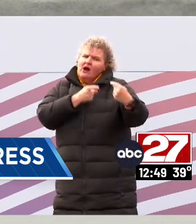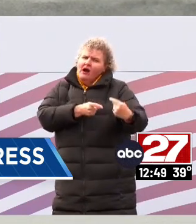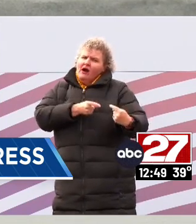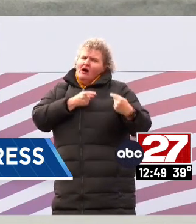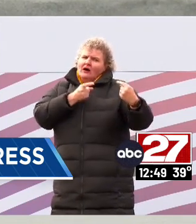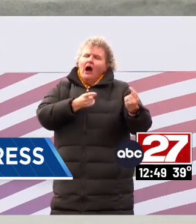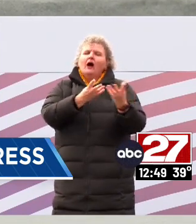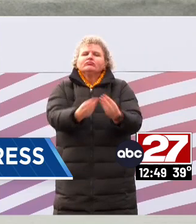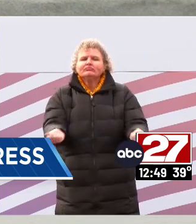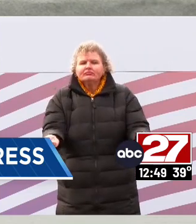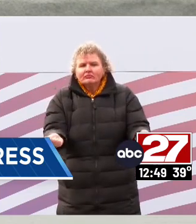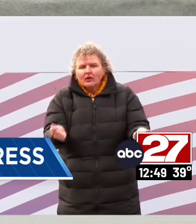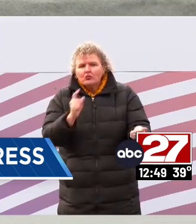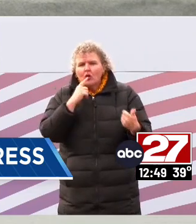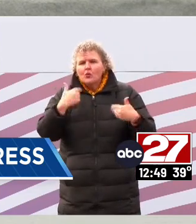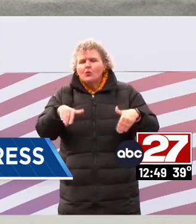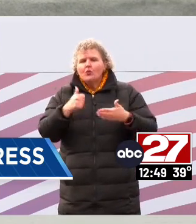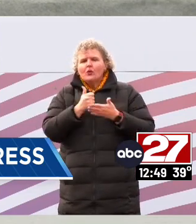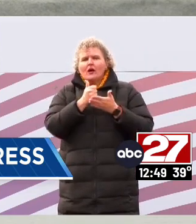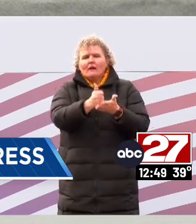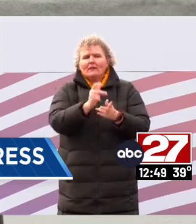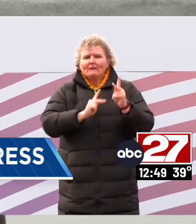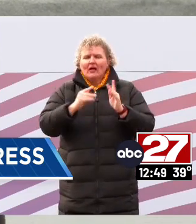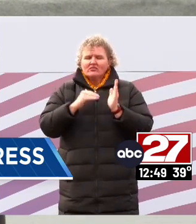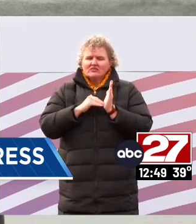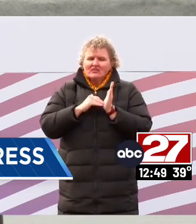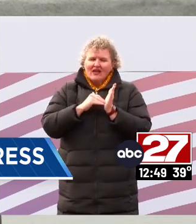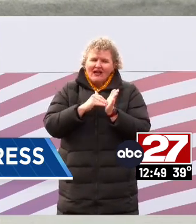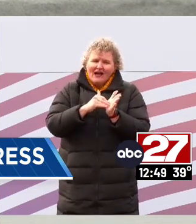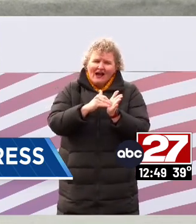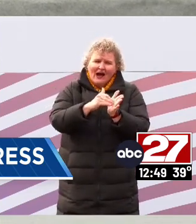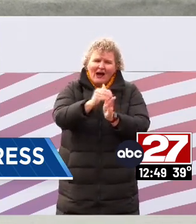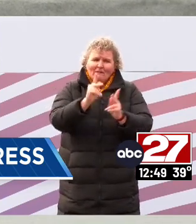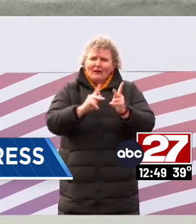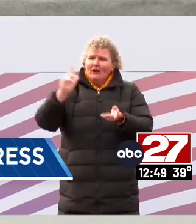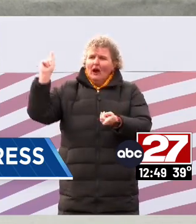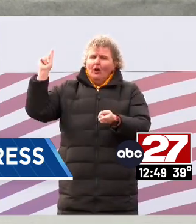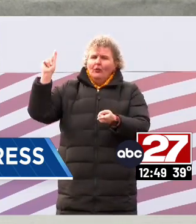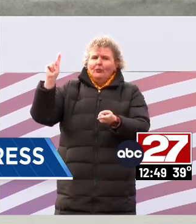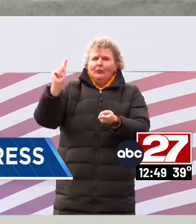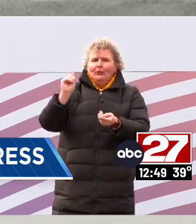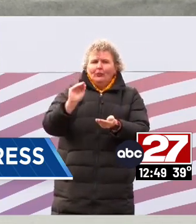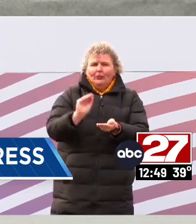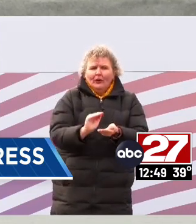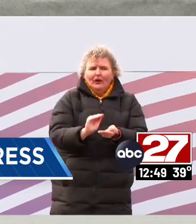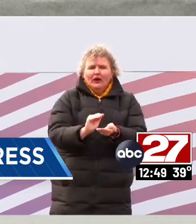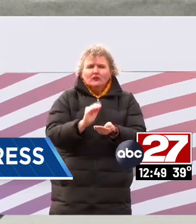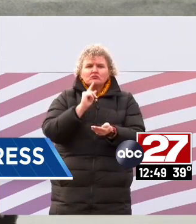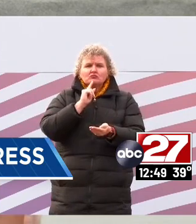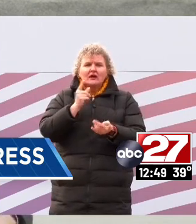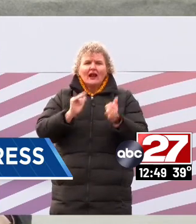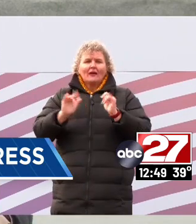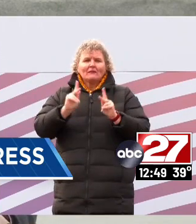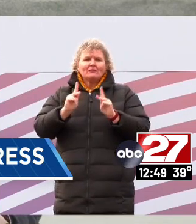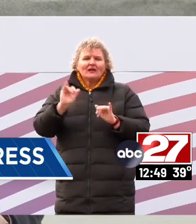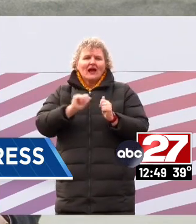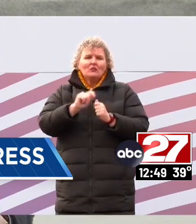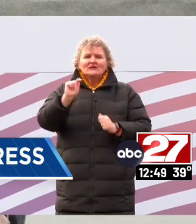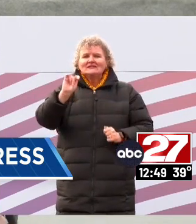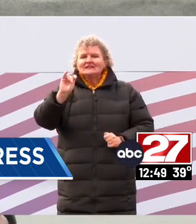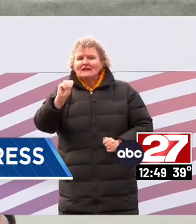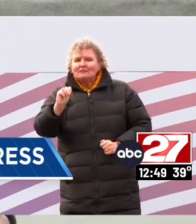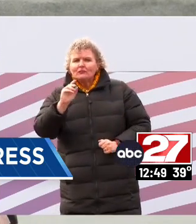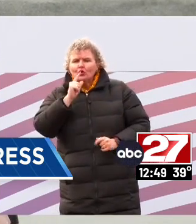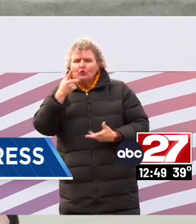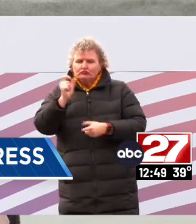of Pennsylvanians. People like Tim, who did the backbreaking work on our roadways for decades just to have